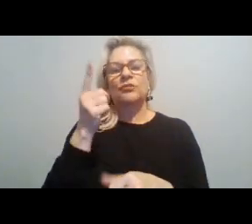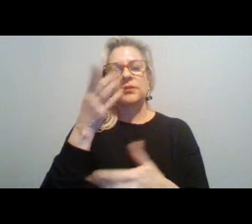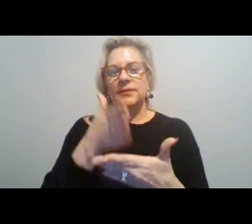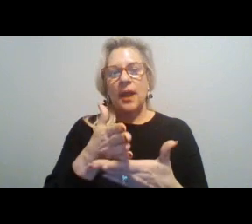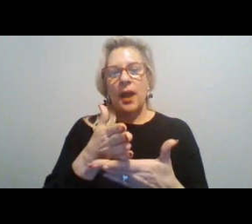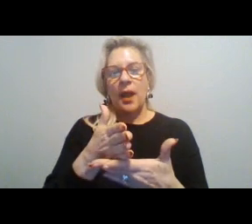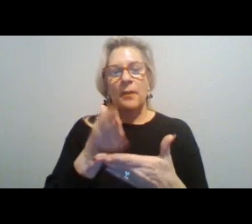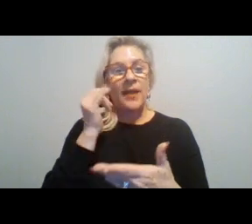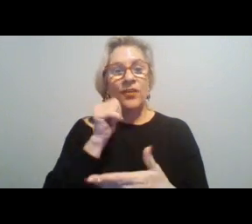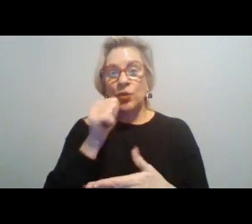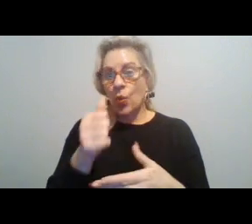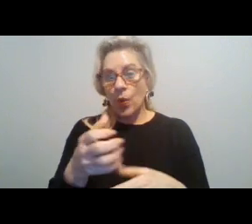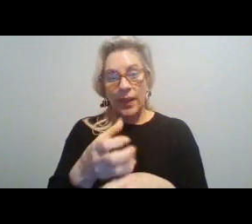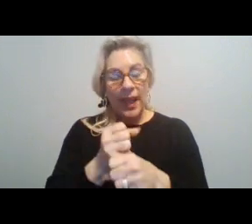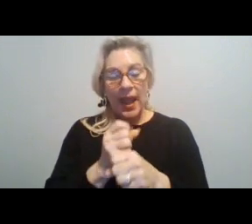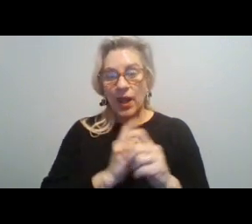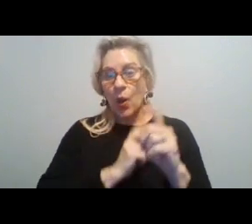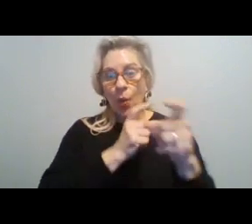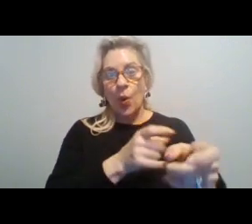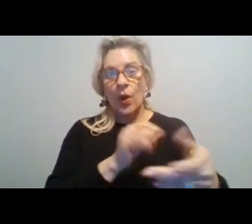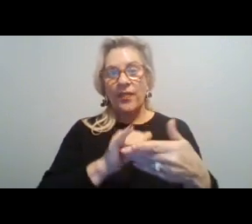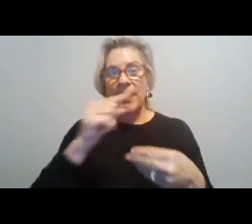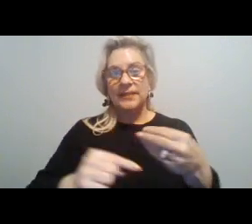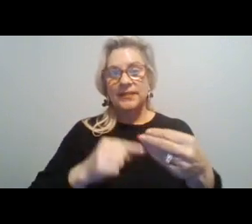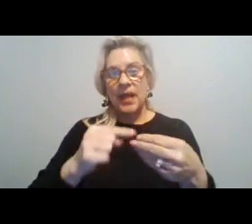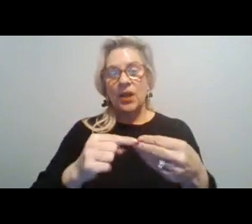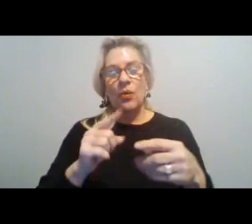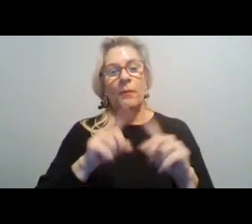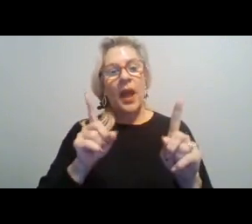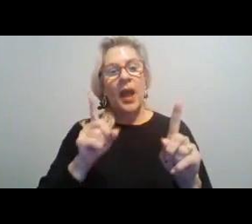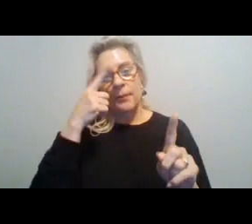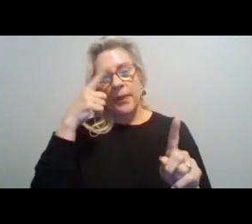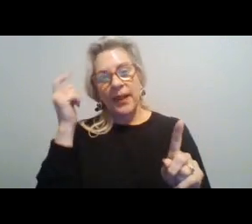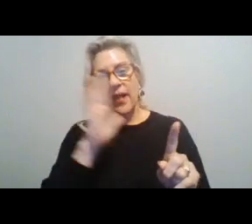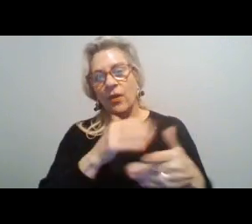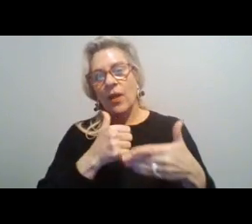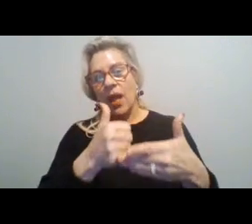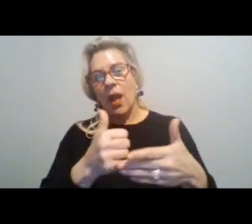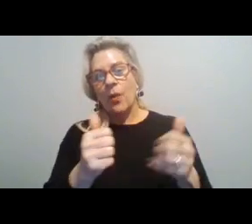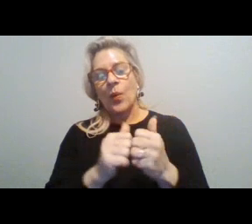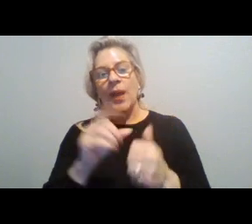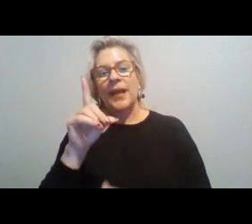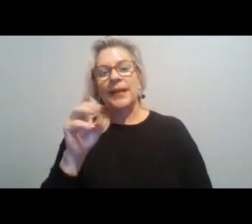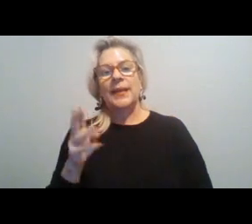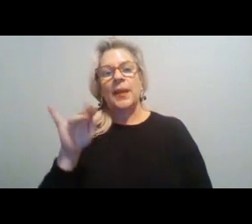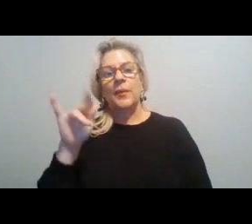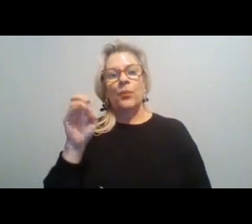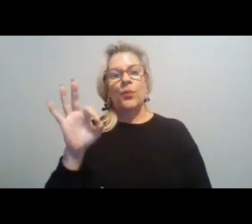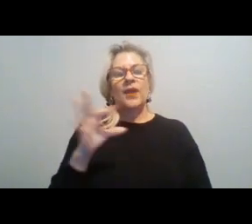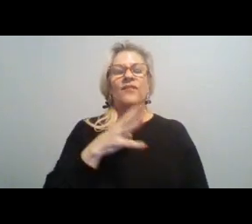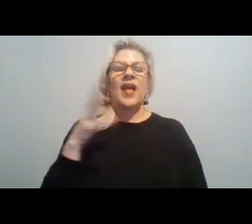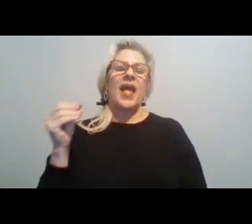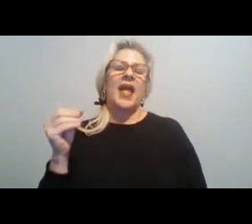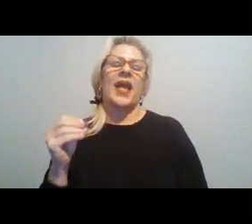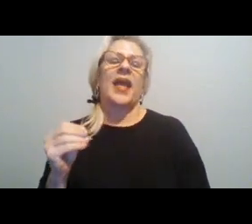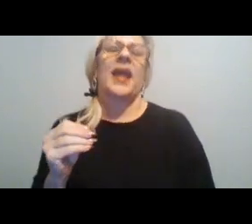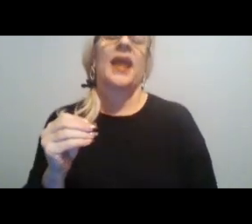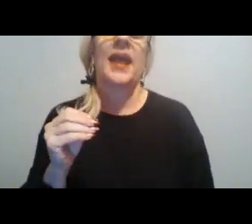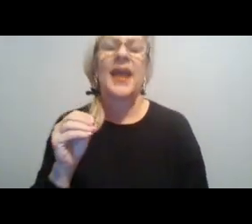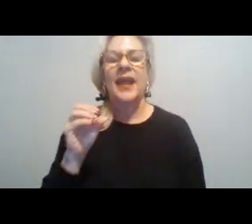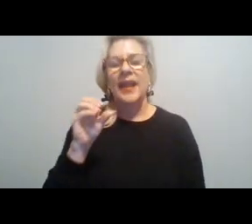if they don't get awarded in the cycle. And it's due to their help with the debriefs and the site visits,